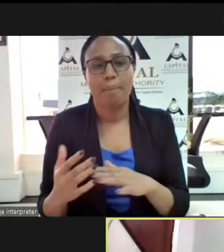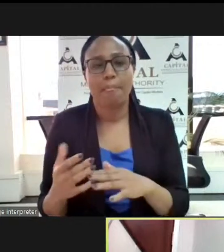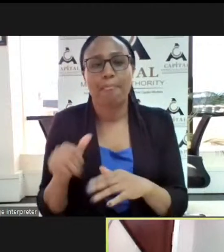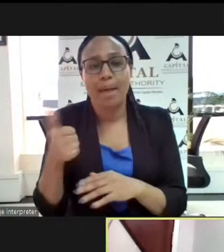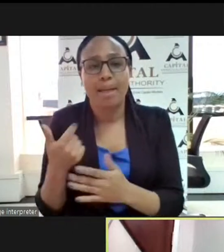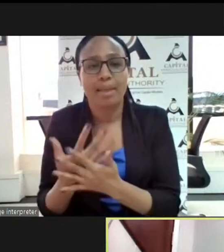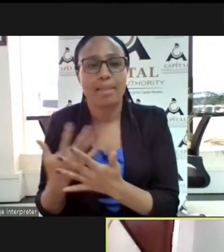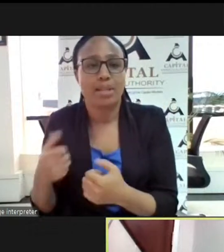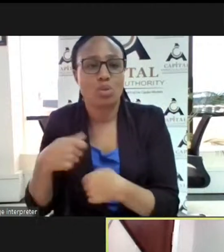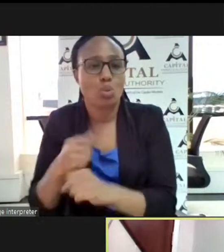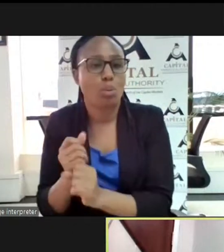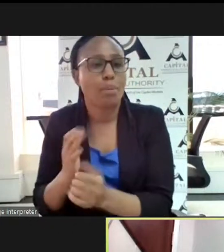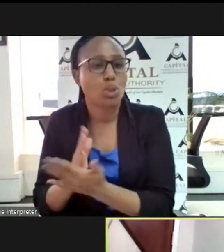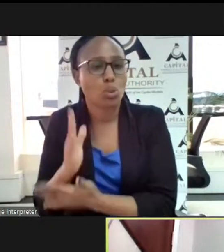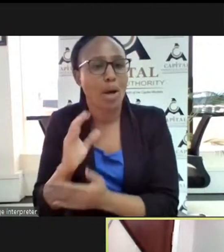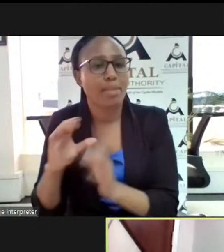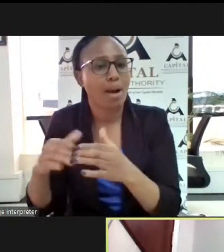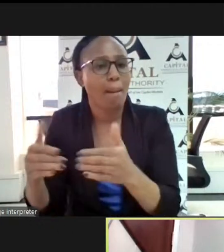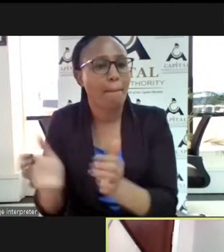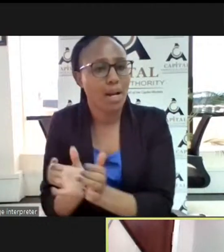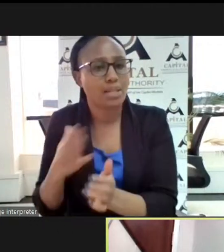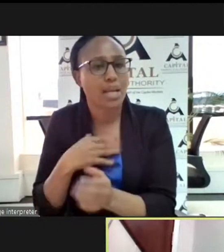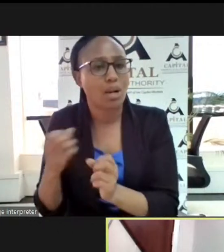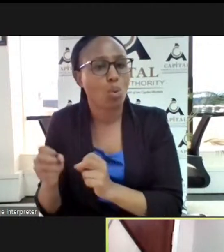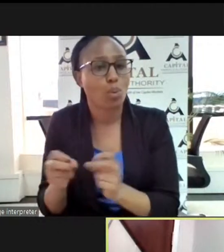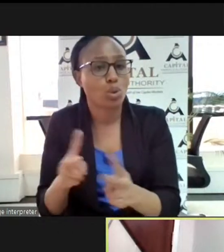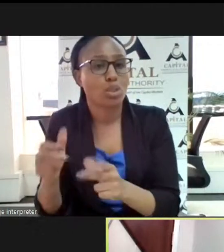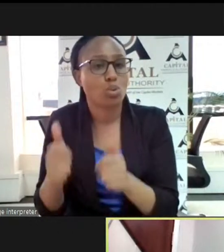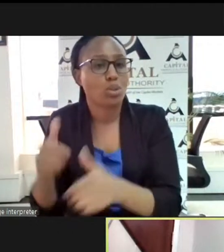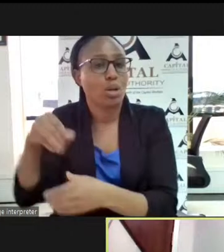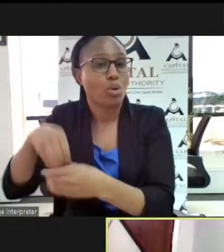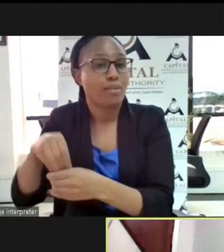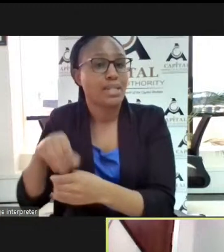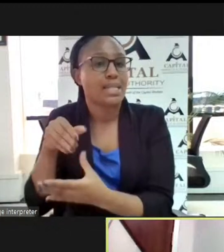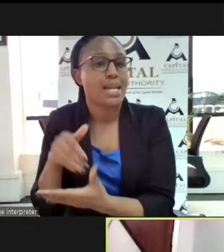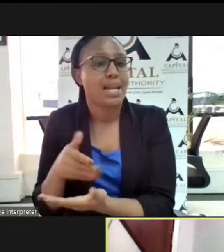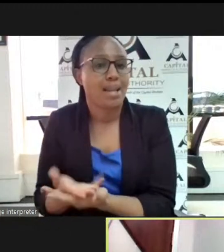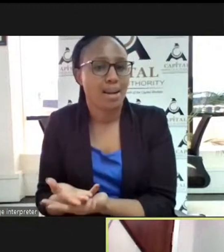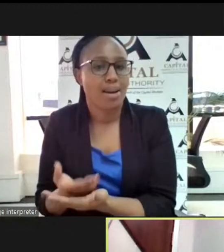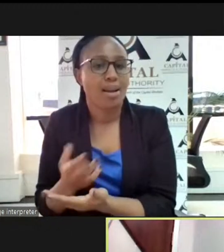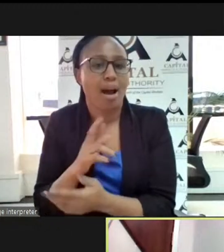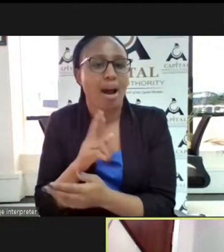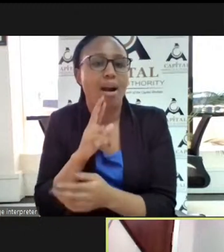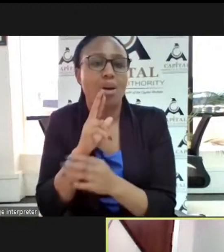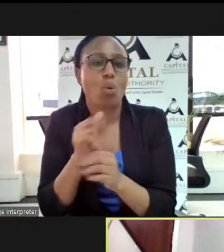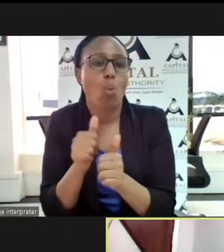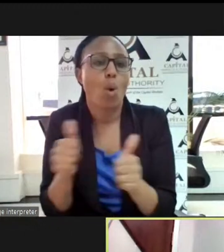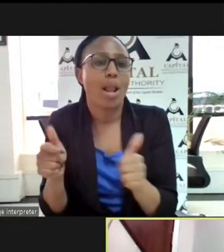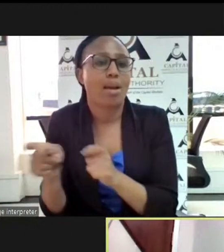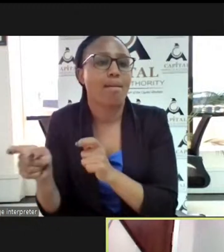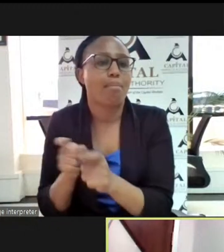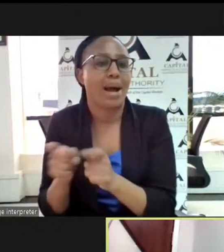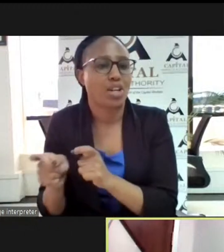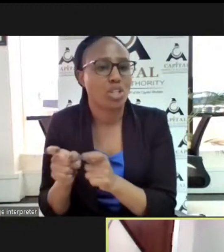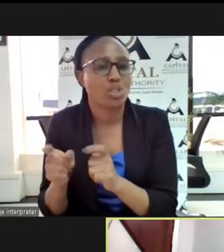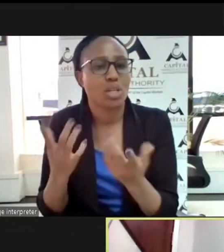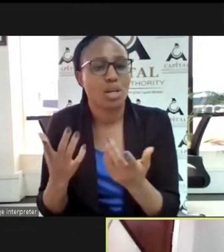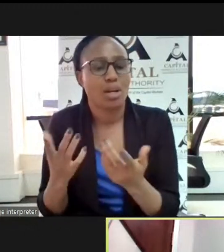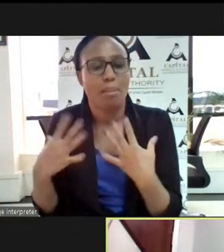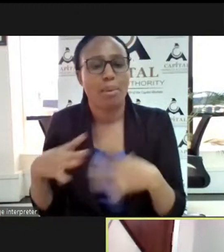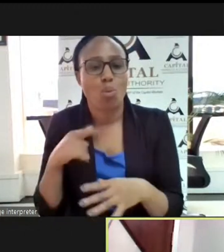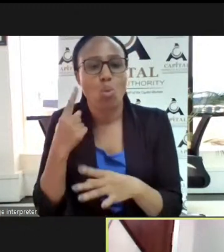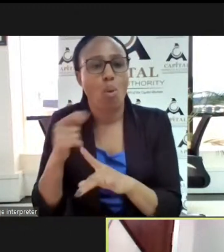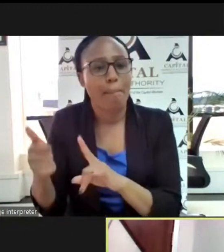making sure that the companies and the opportunities that you're investing in are well run, and the people who are behind